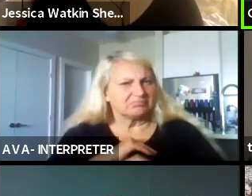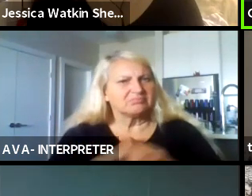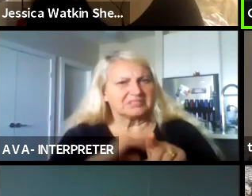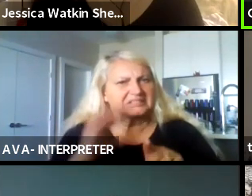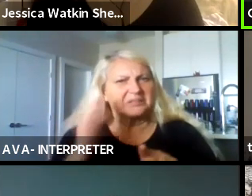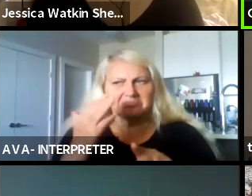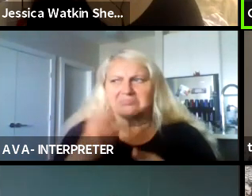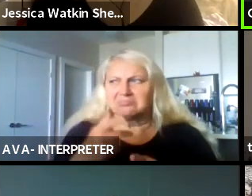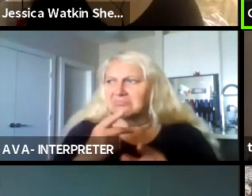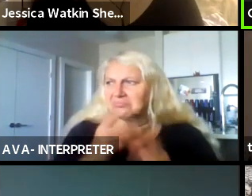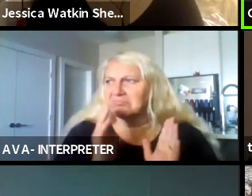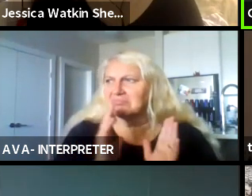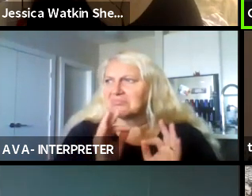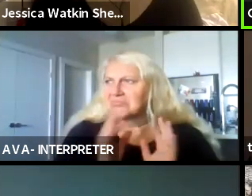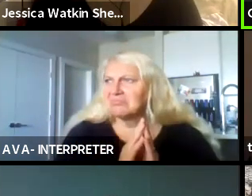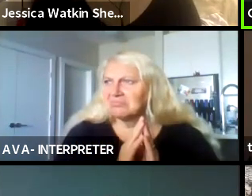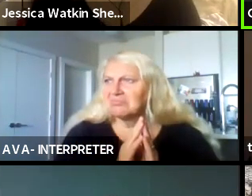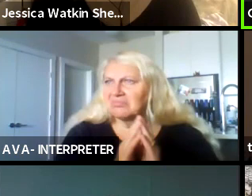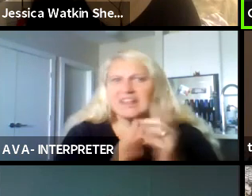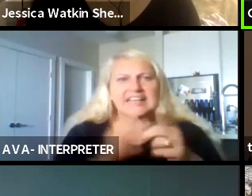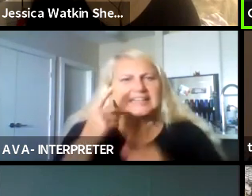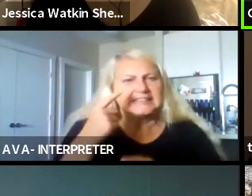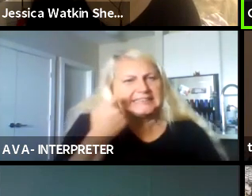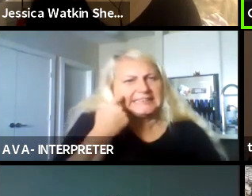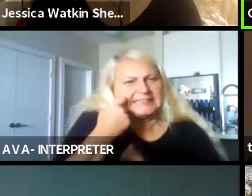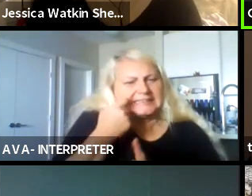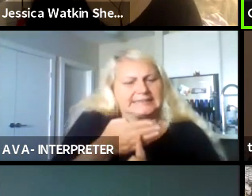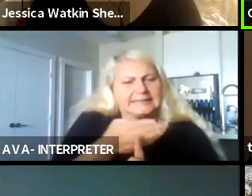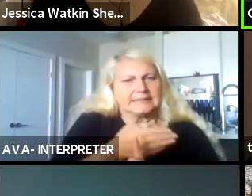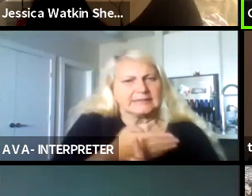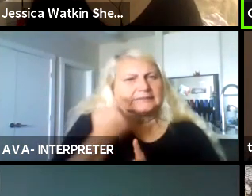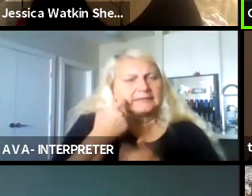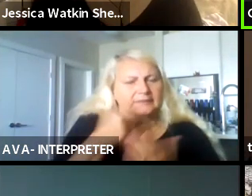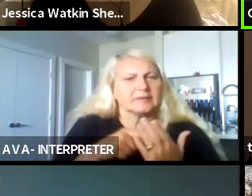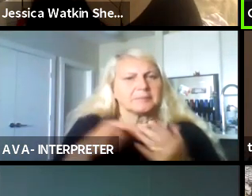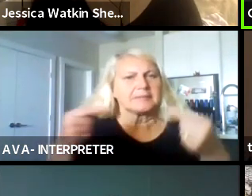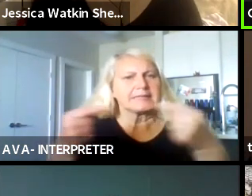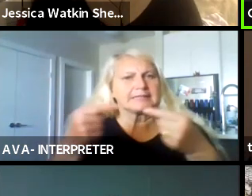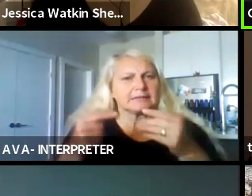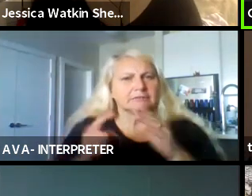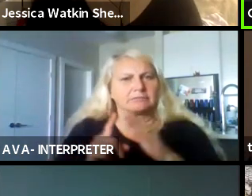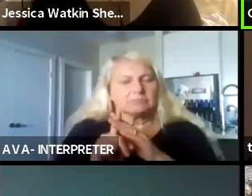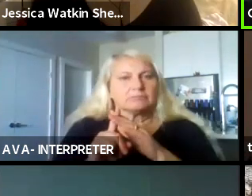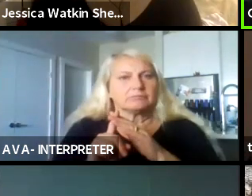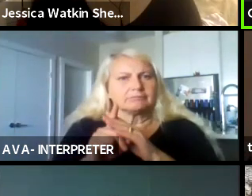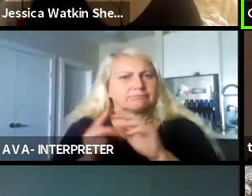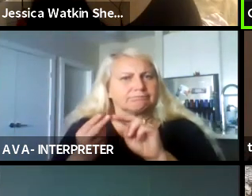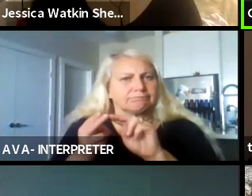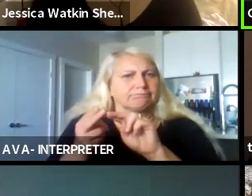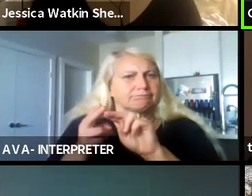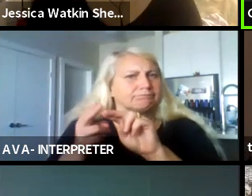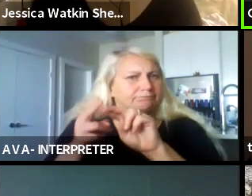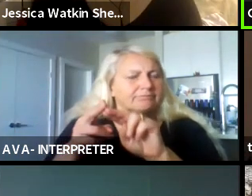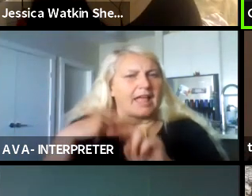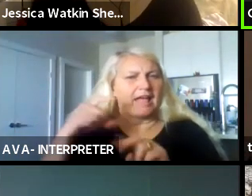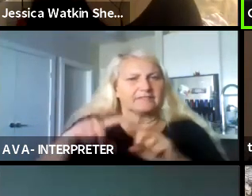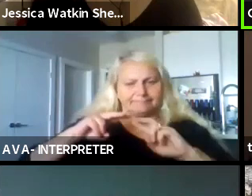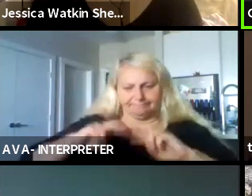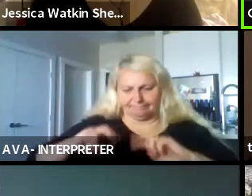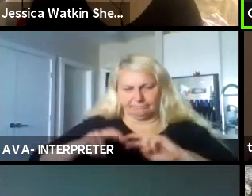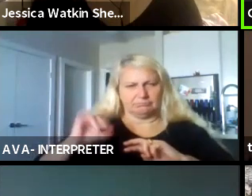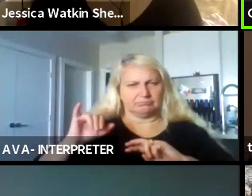like increased pain lately, which is something that I have to navigate.